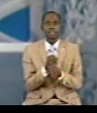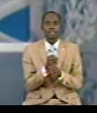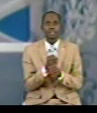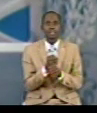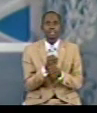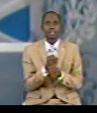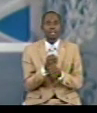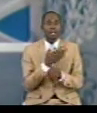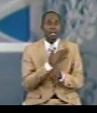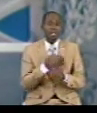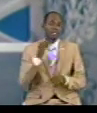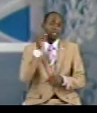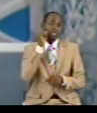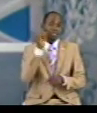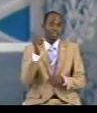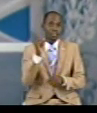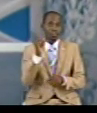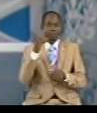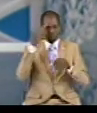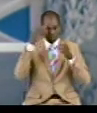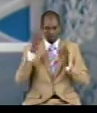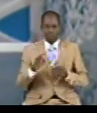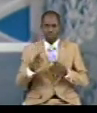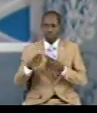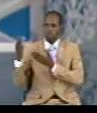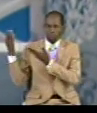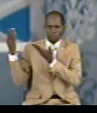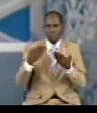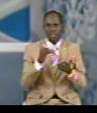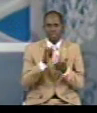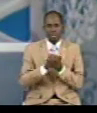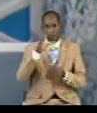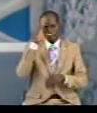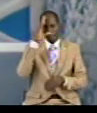she decided to go and bring that man to the program.